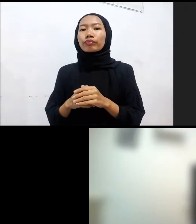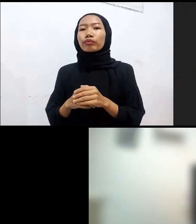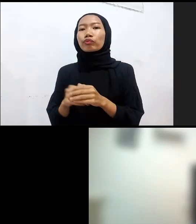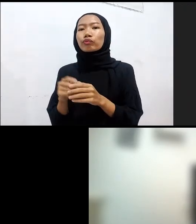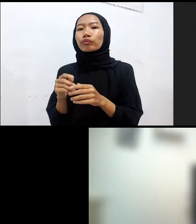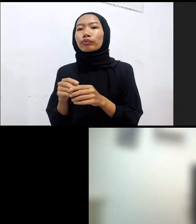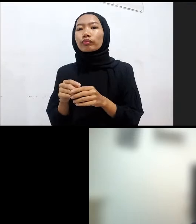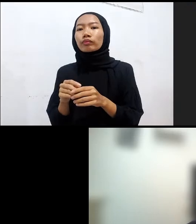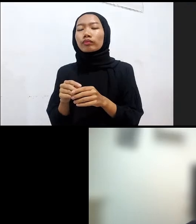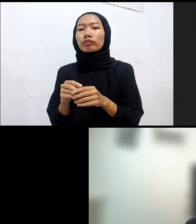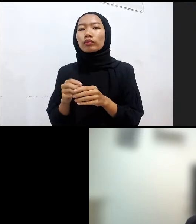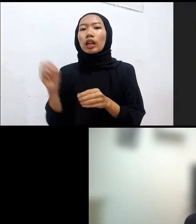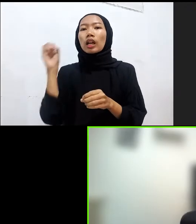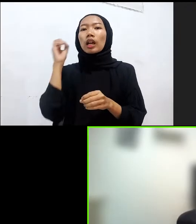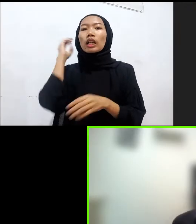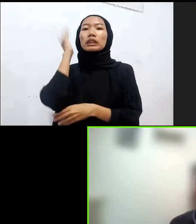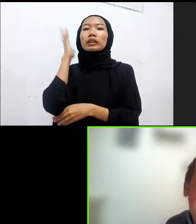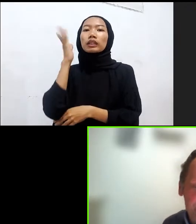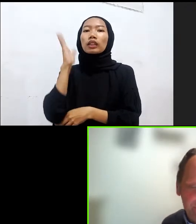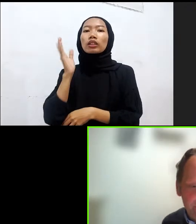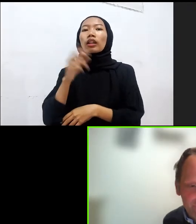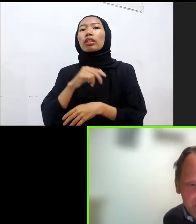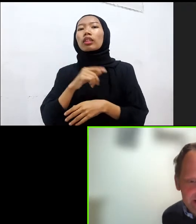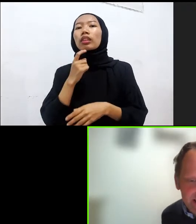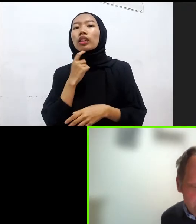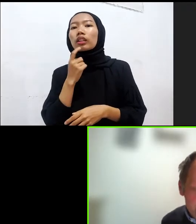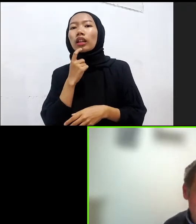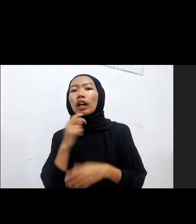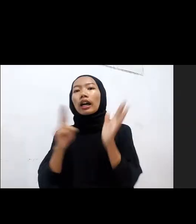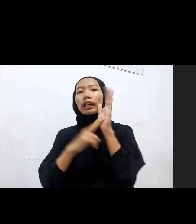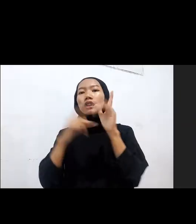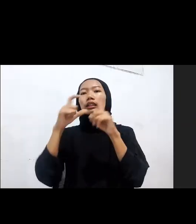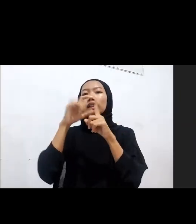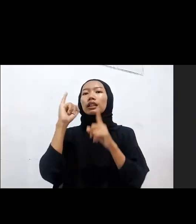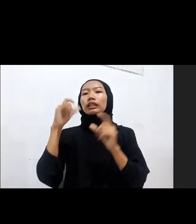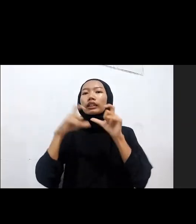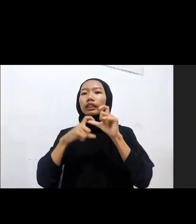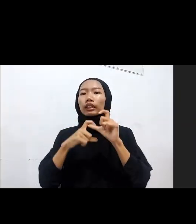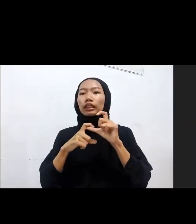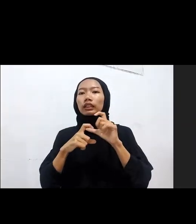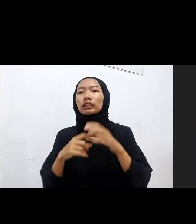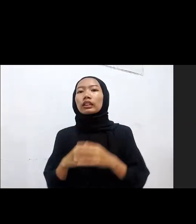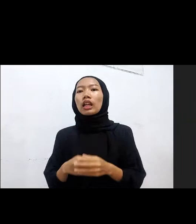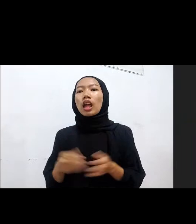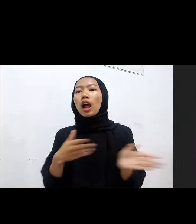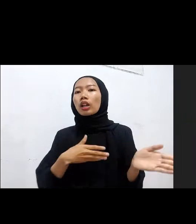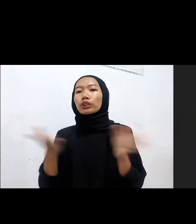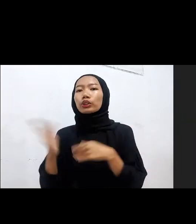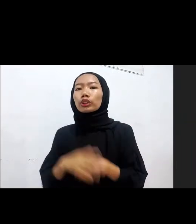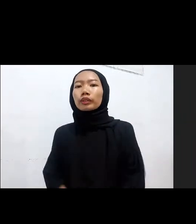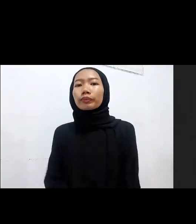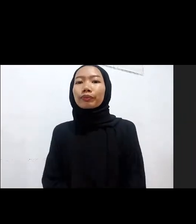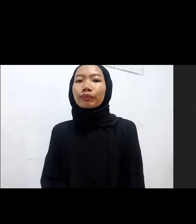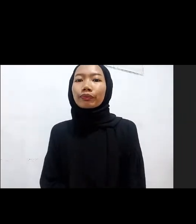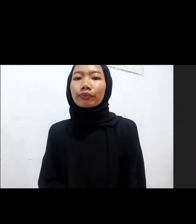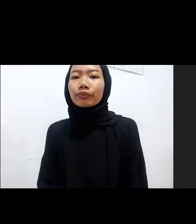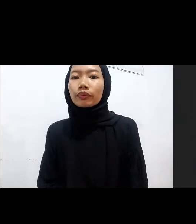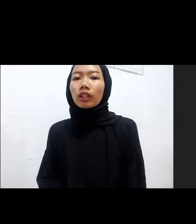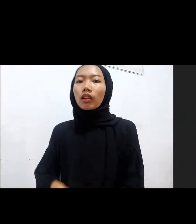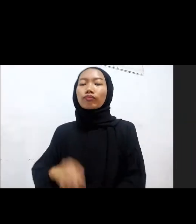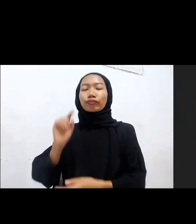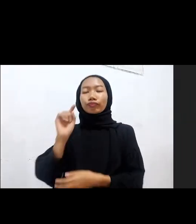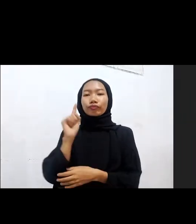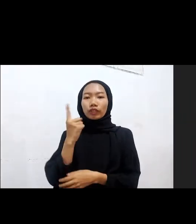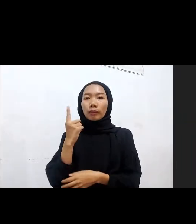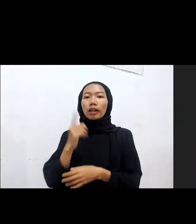Darren. Thank you. Firstly, I'd like to echo Trisha's